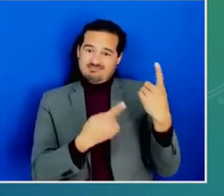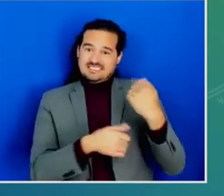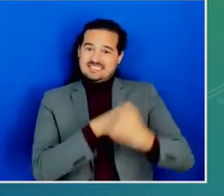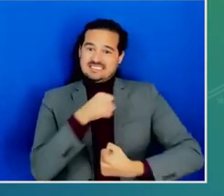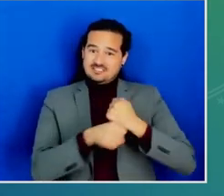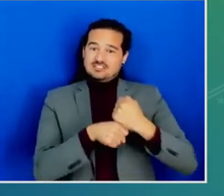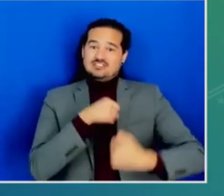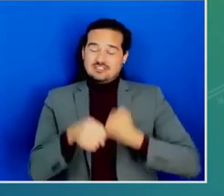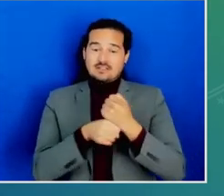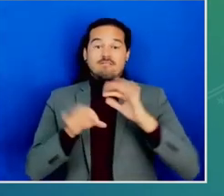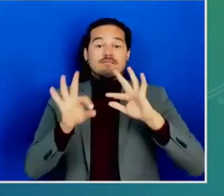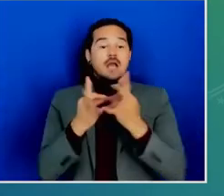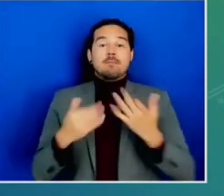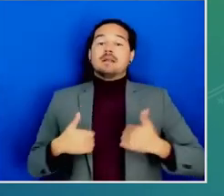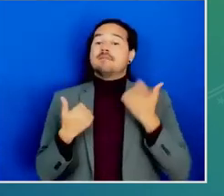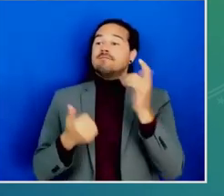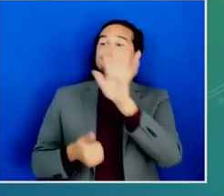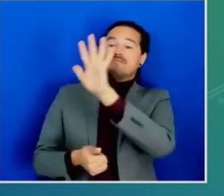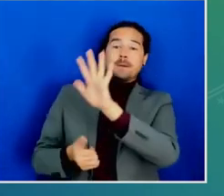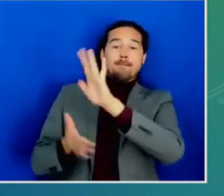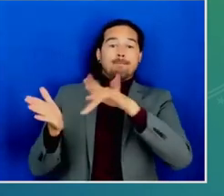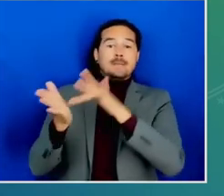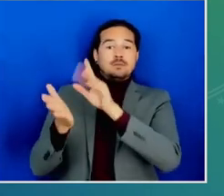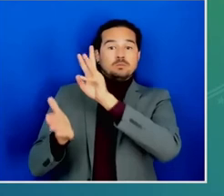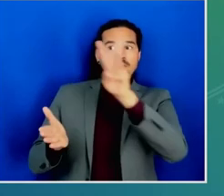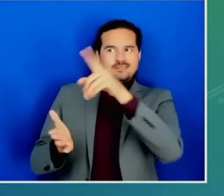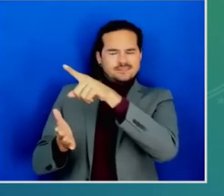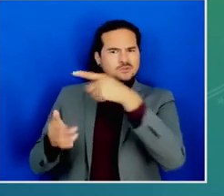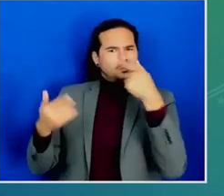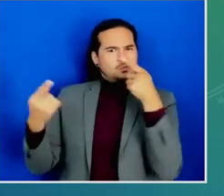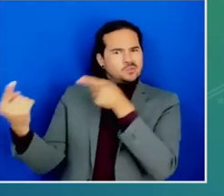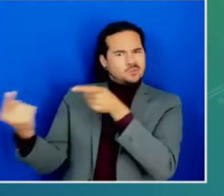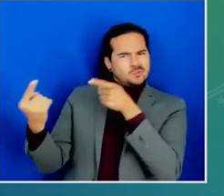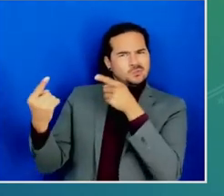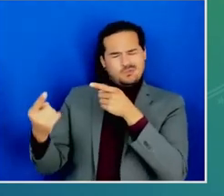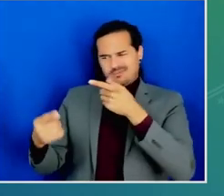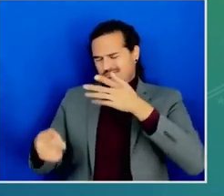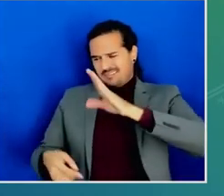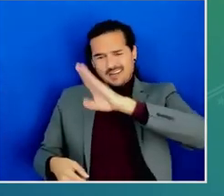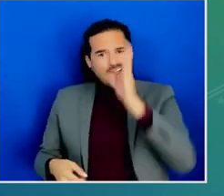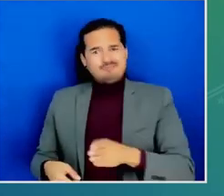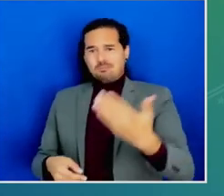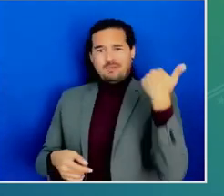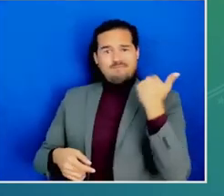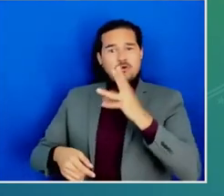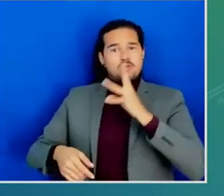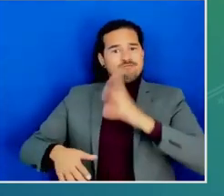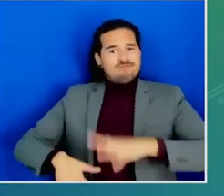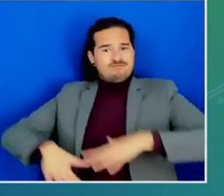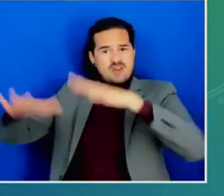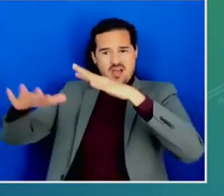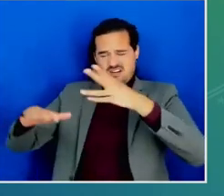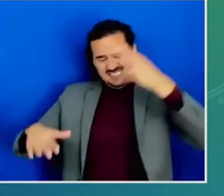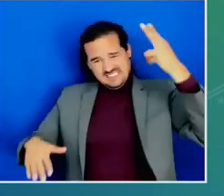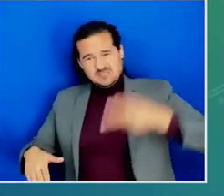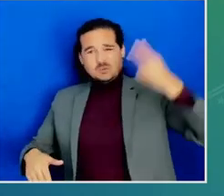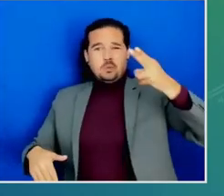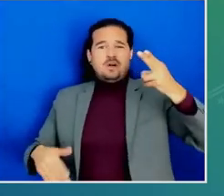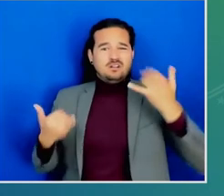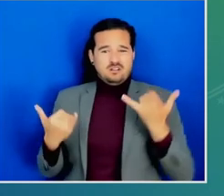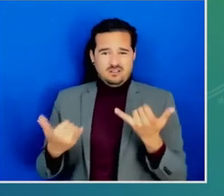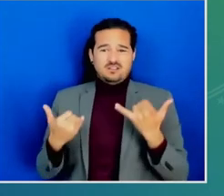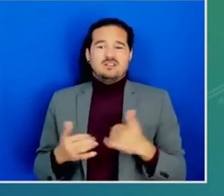experienced historic flooding, while families all along our coast have endured some of the most active hurricane seasons on